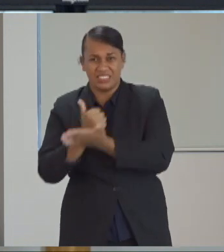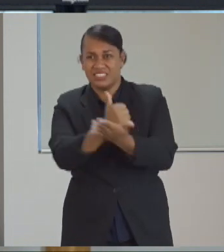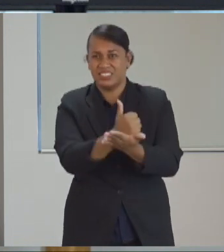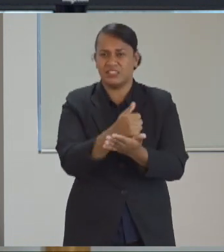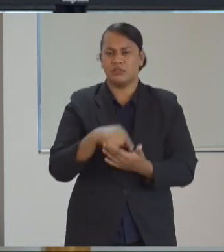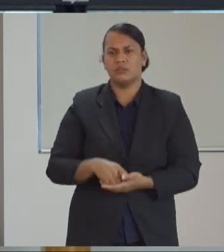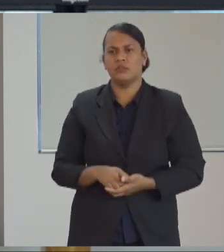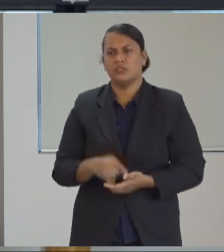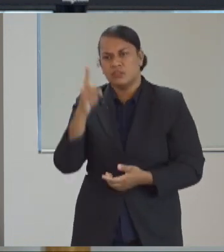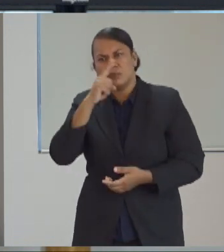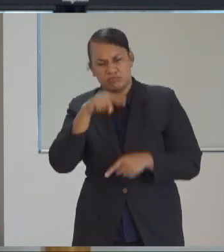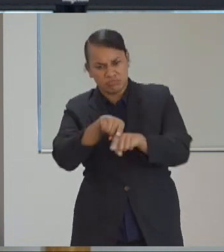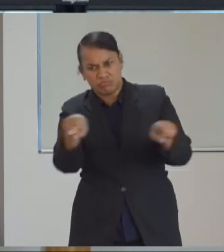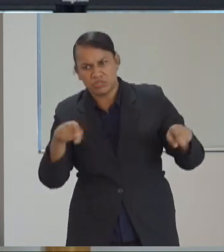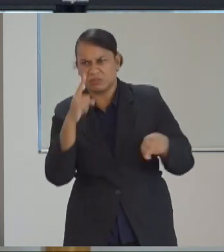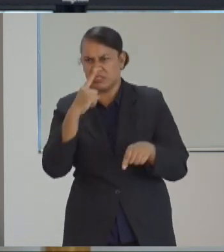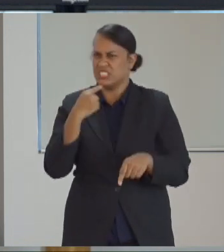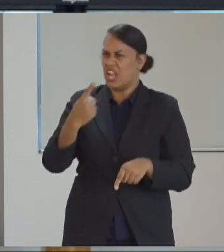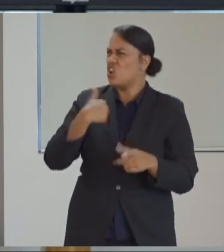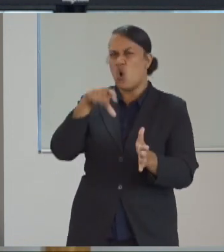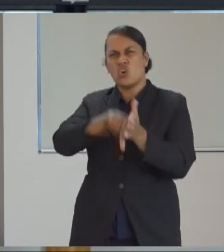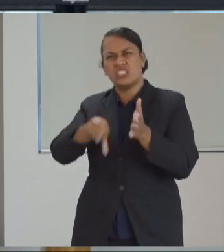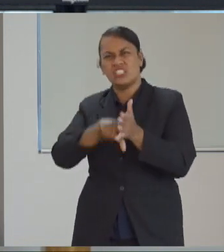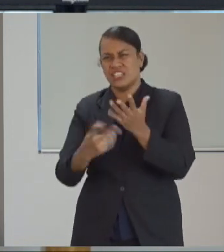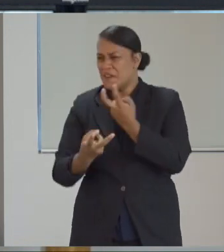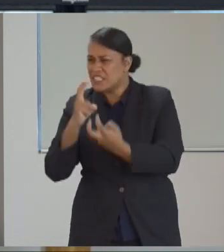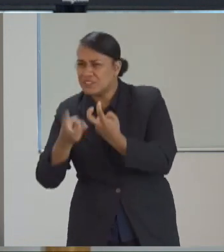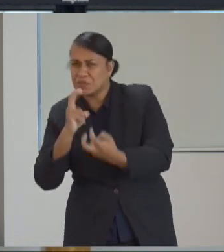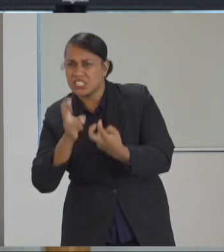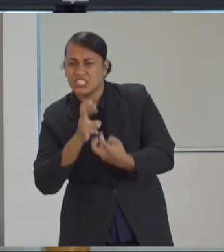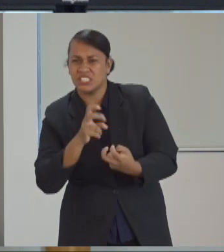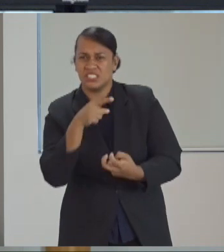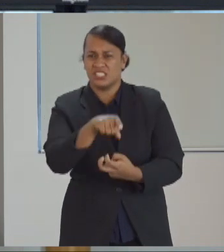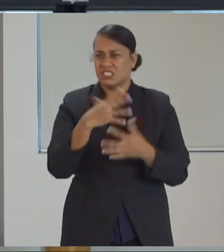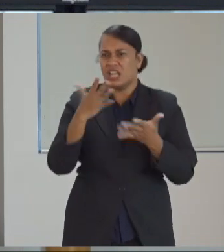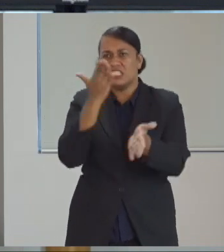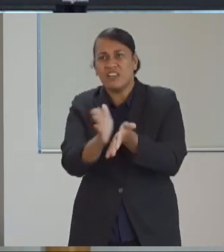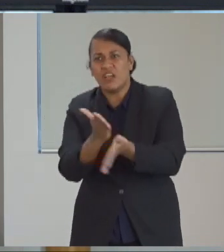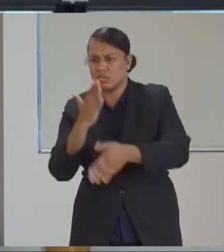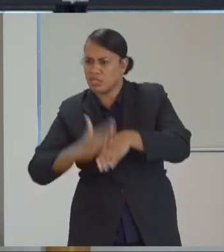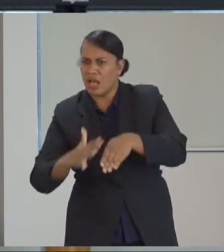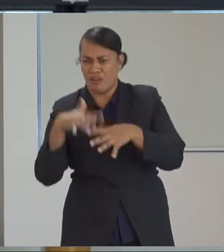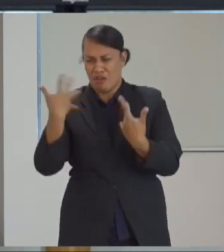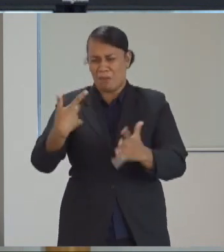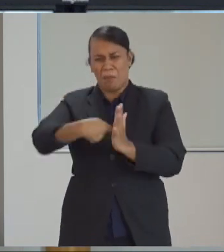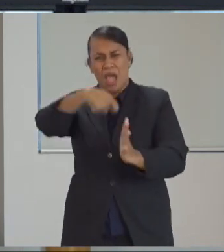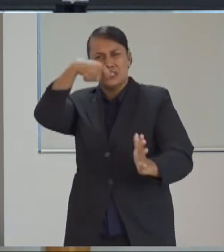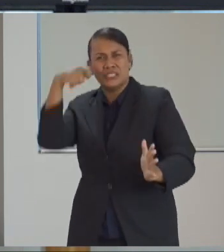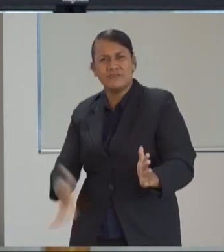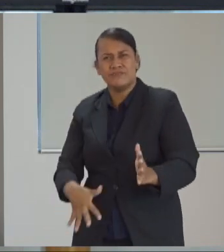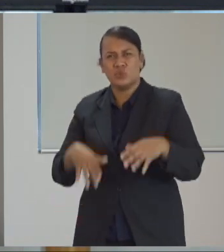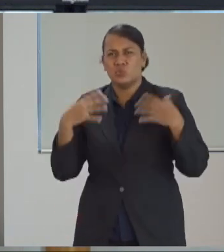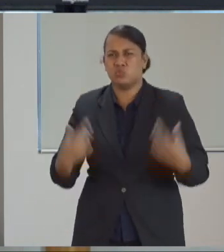saying, of course, the exorbitant prices of vegetables and root crops, and they're saying $150 is not enough. Your comment on that?